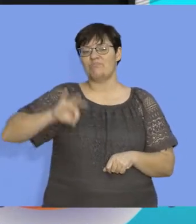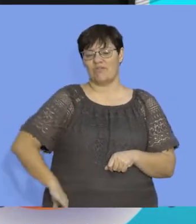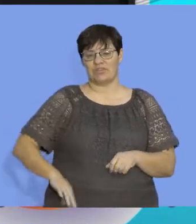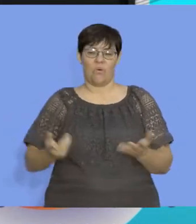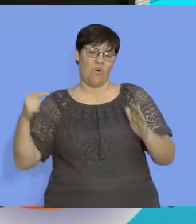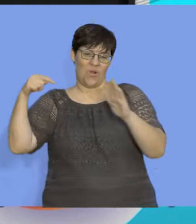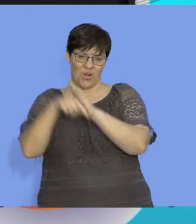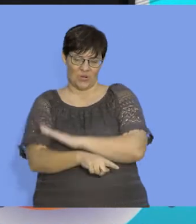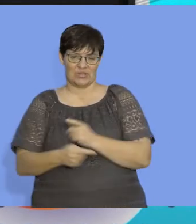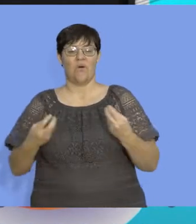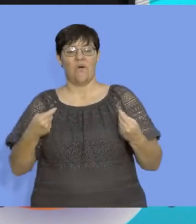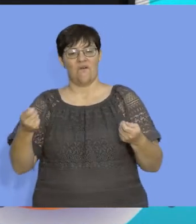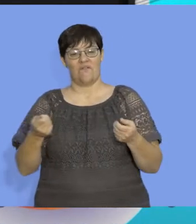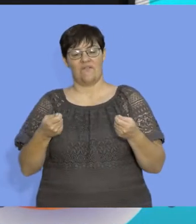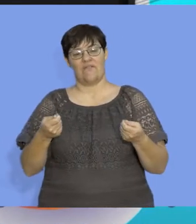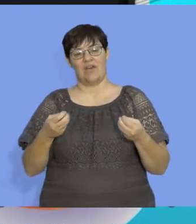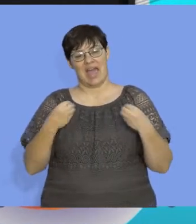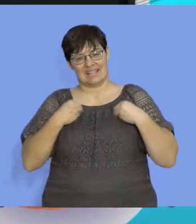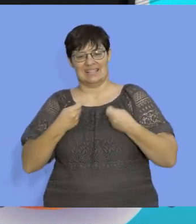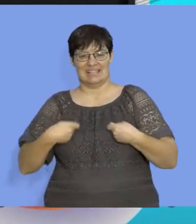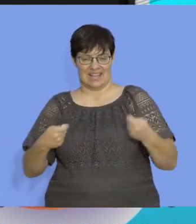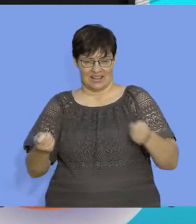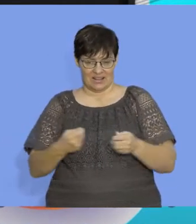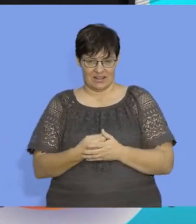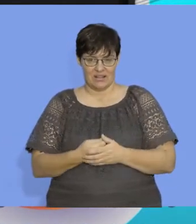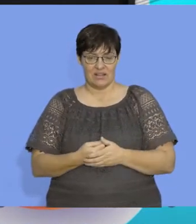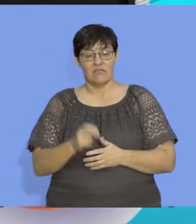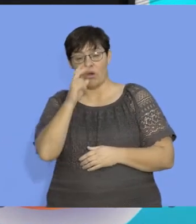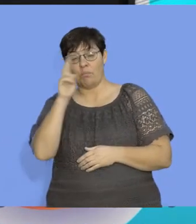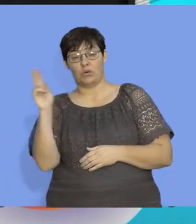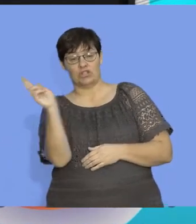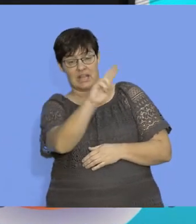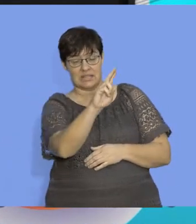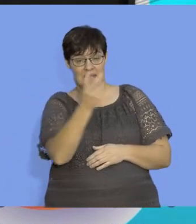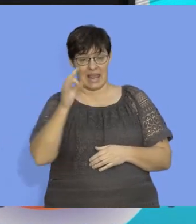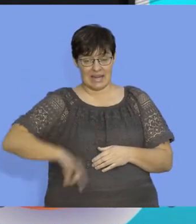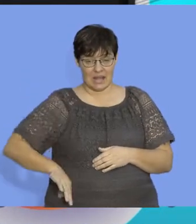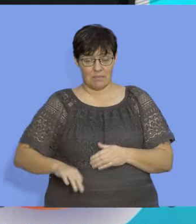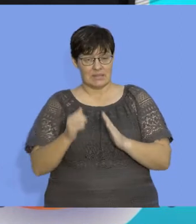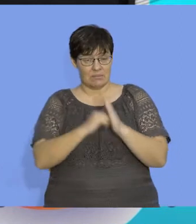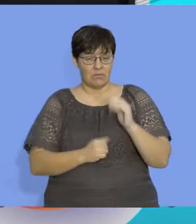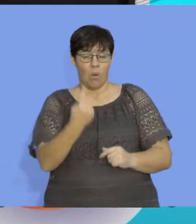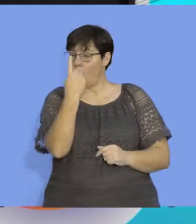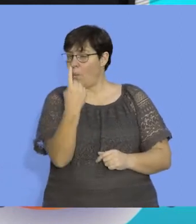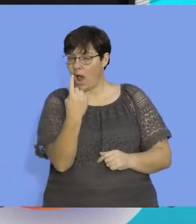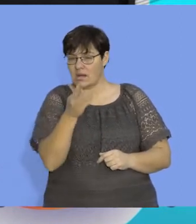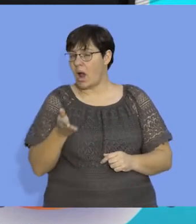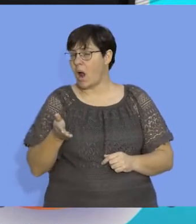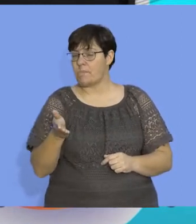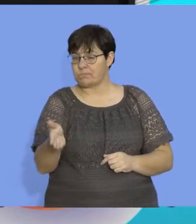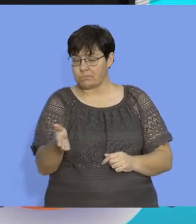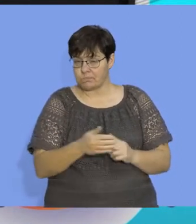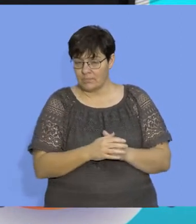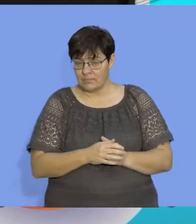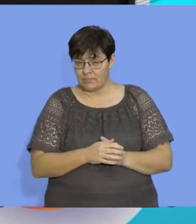repeat, for my projected income statement, the only one component that I require would be my